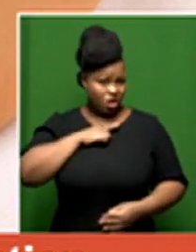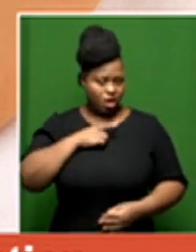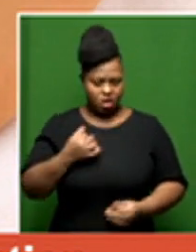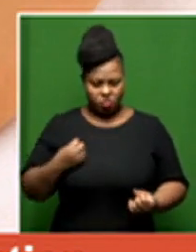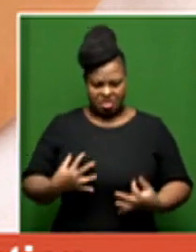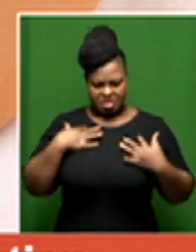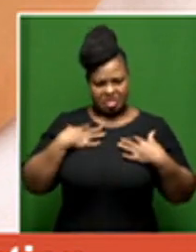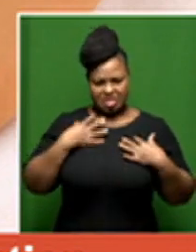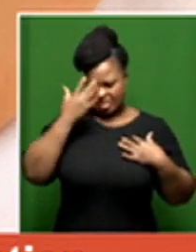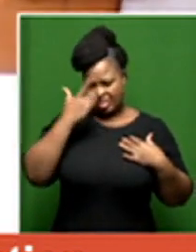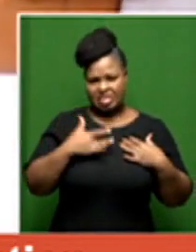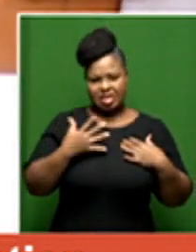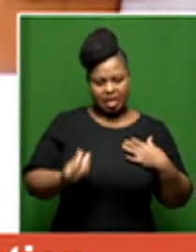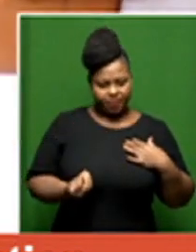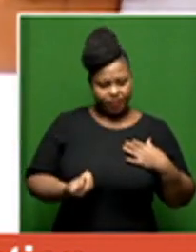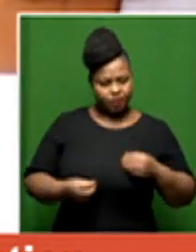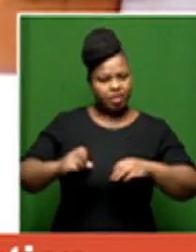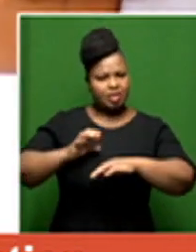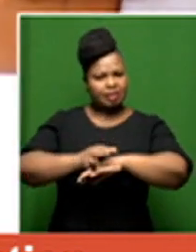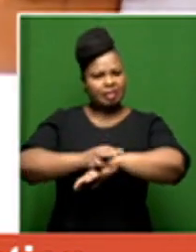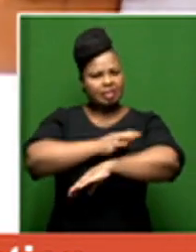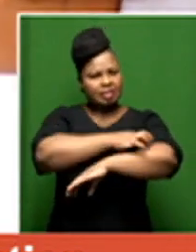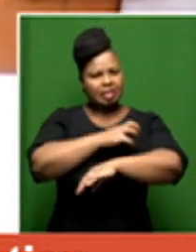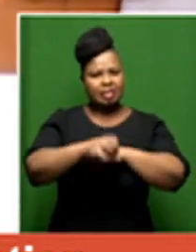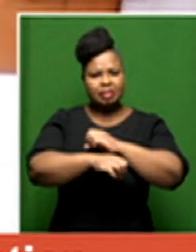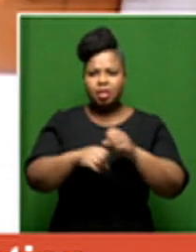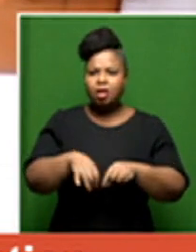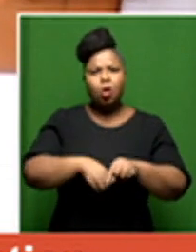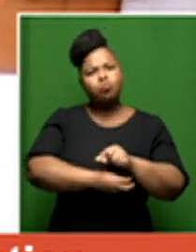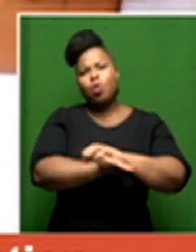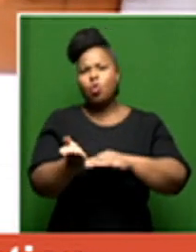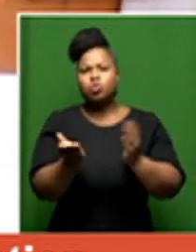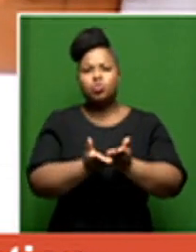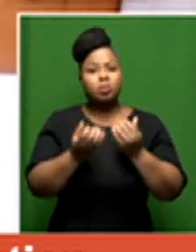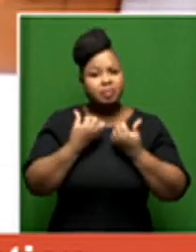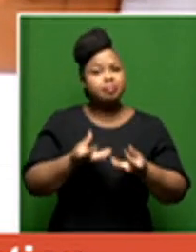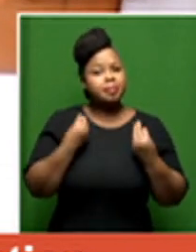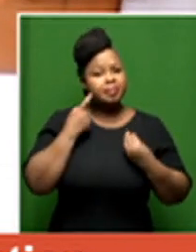a child has measles, they can infect the whole school.